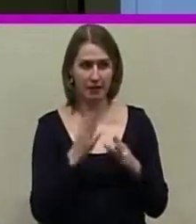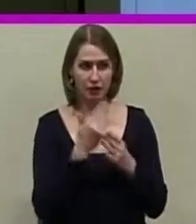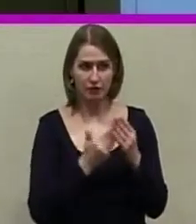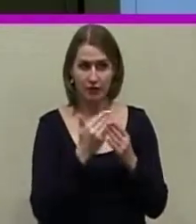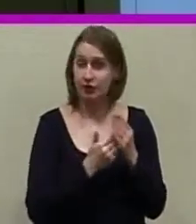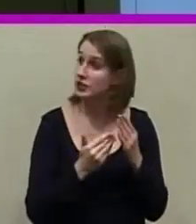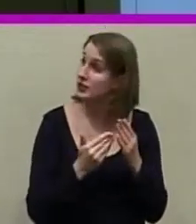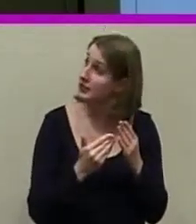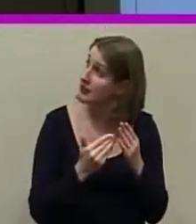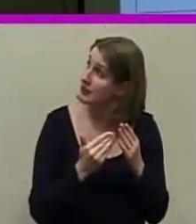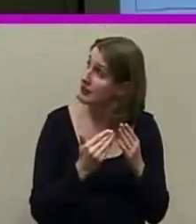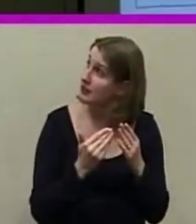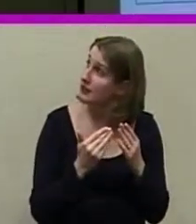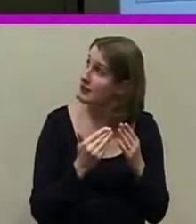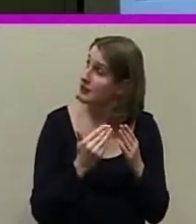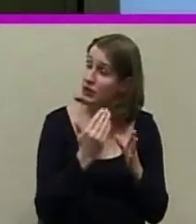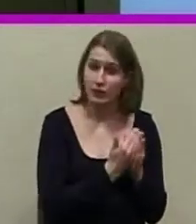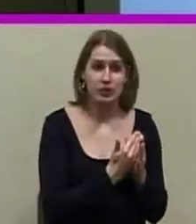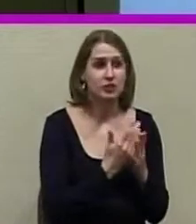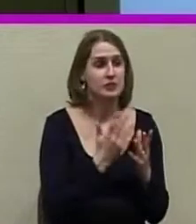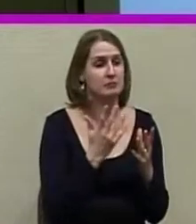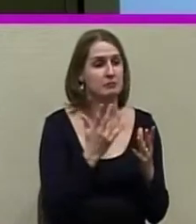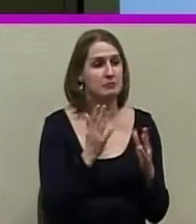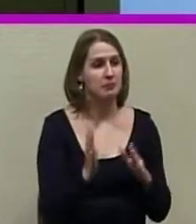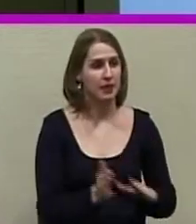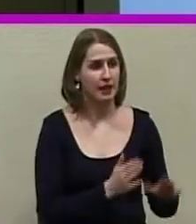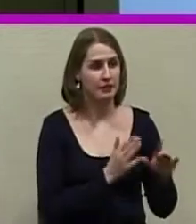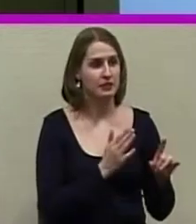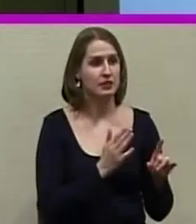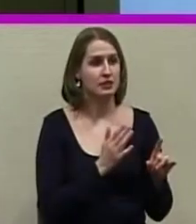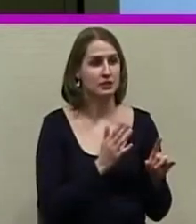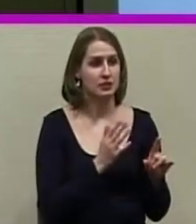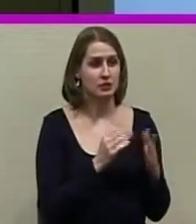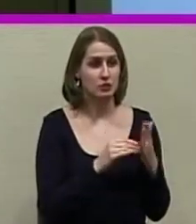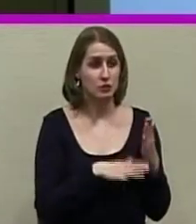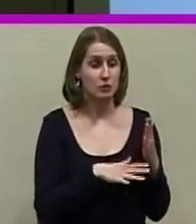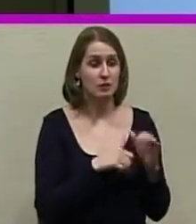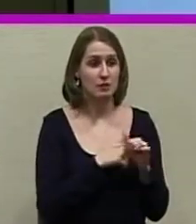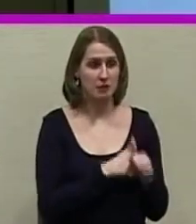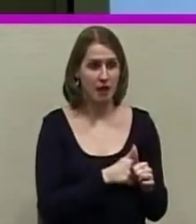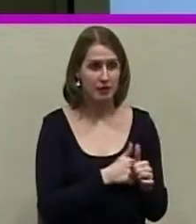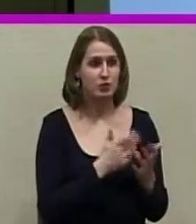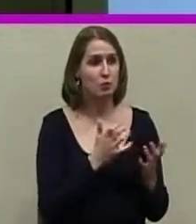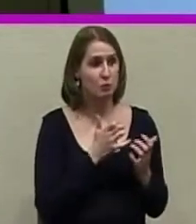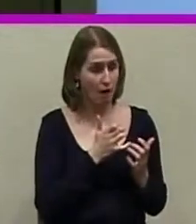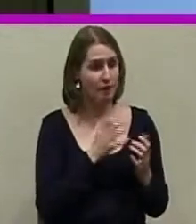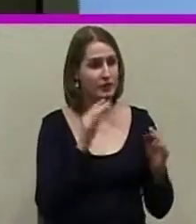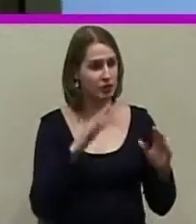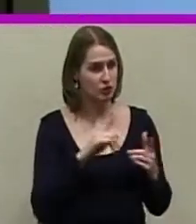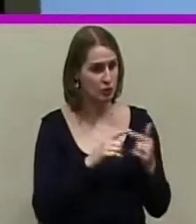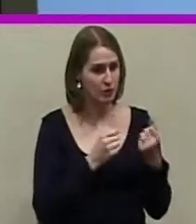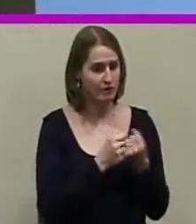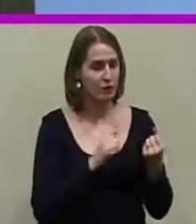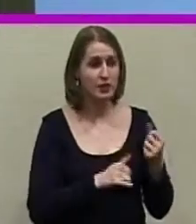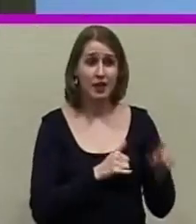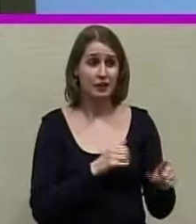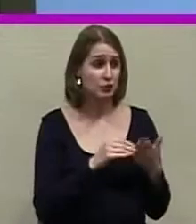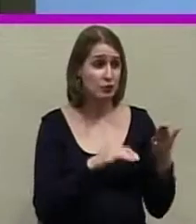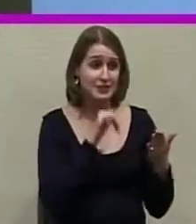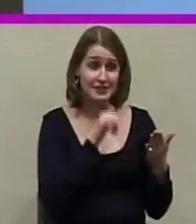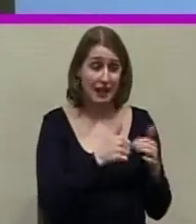compliance. Teacher makes a request. Student complies. Yes. What do I want the teacher to do? All right? Student does not comply, what do I